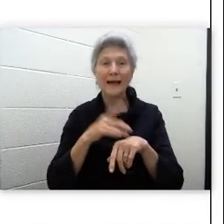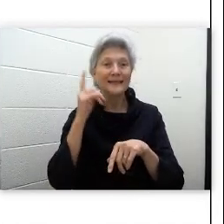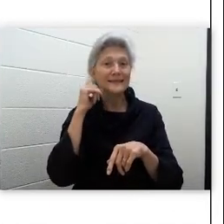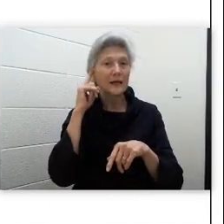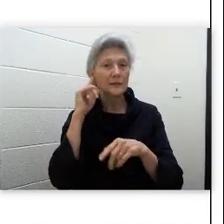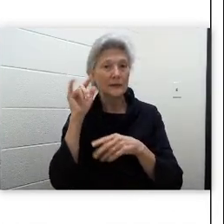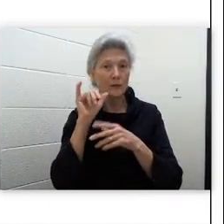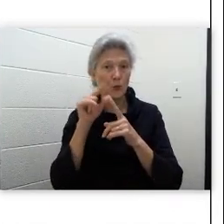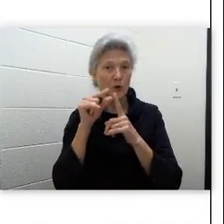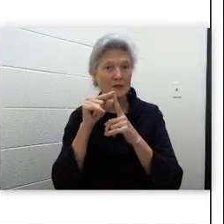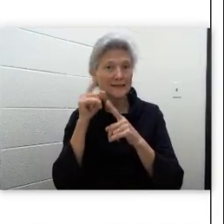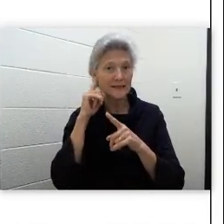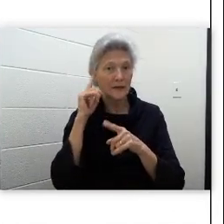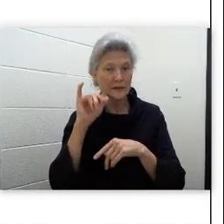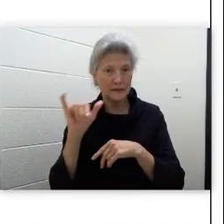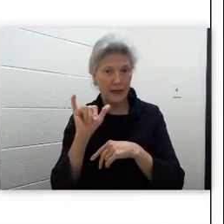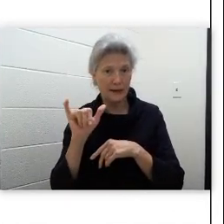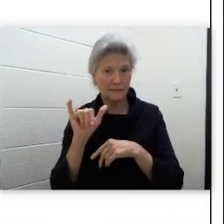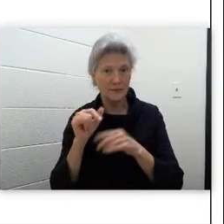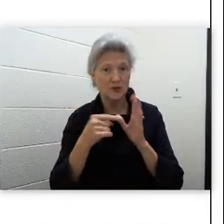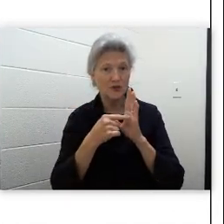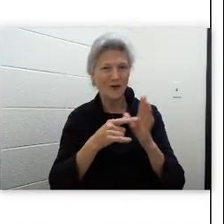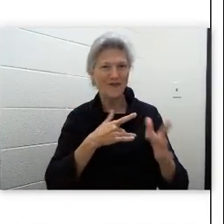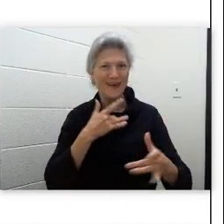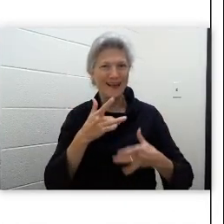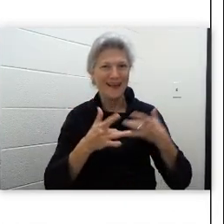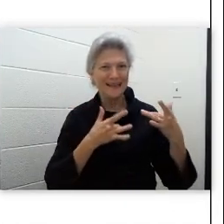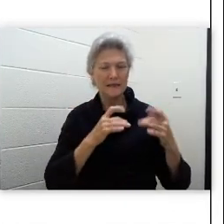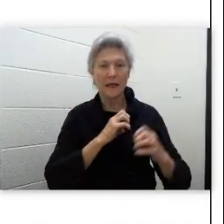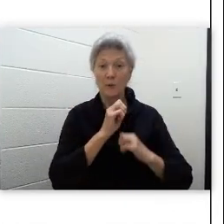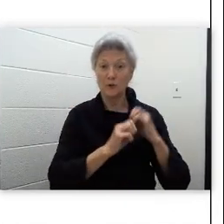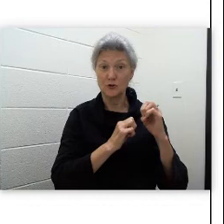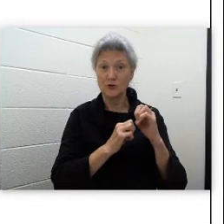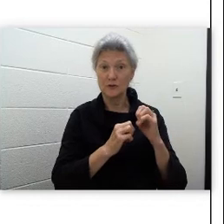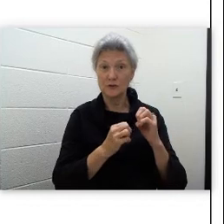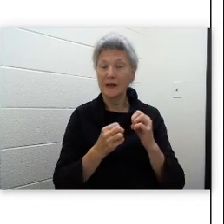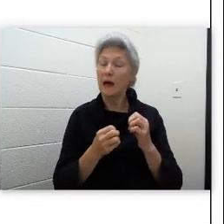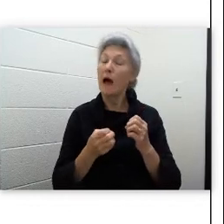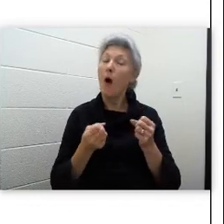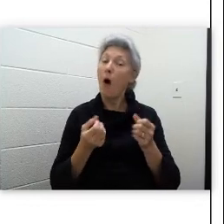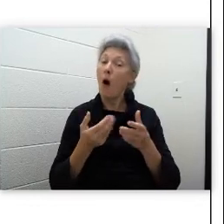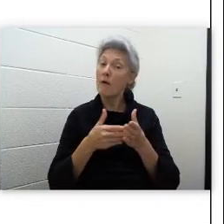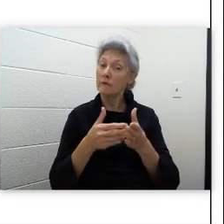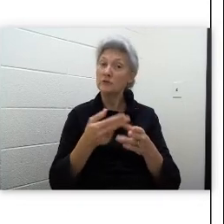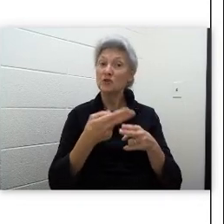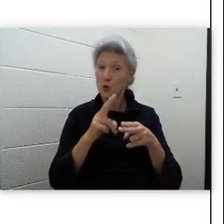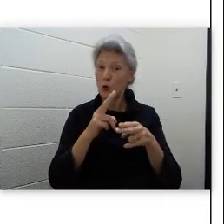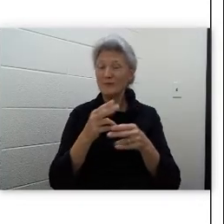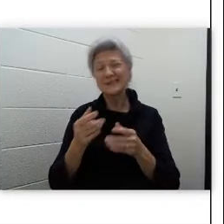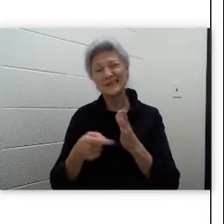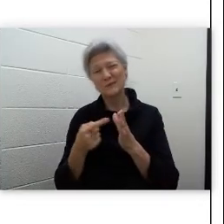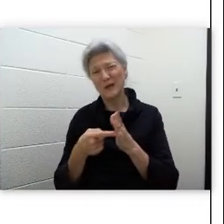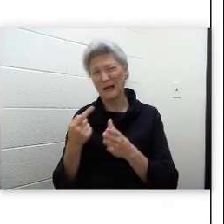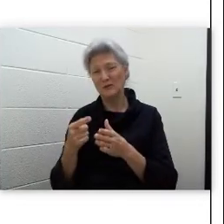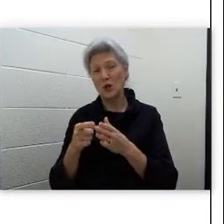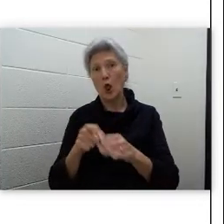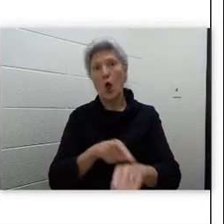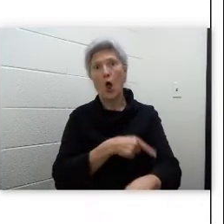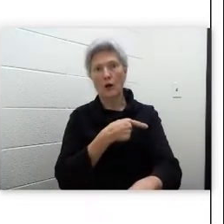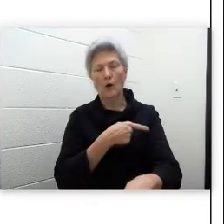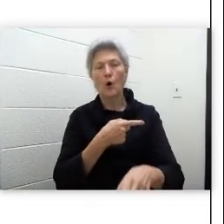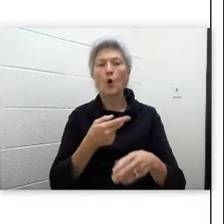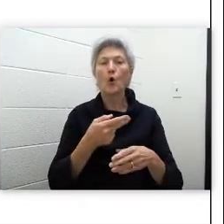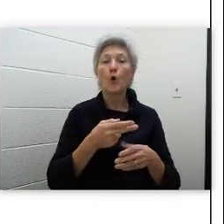and emotions. It's often short, but some poets write long poems too. Rhythm and rhyme are a part of